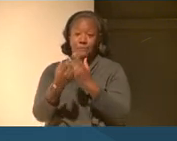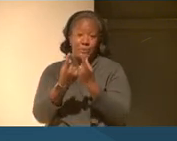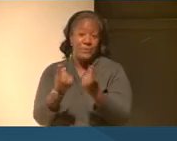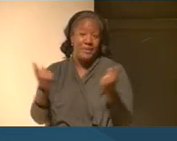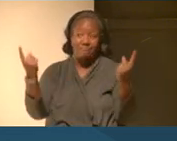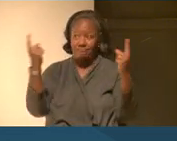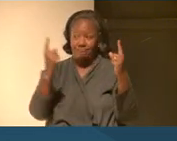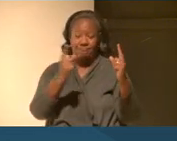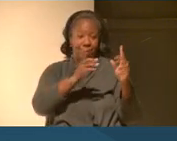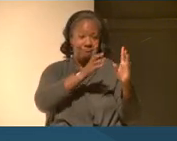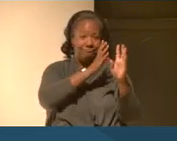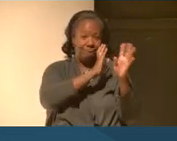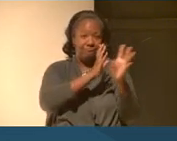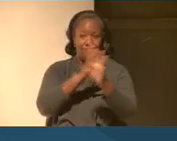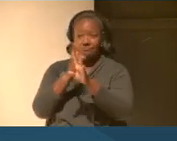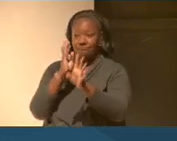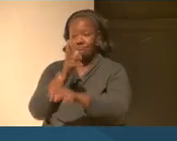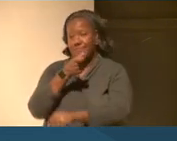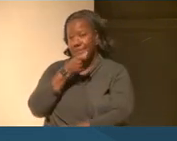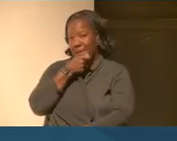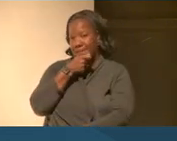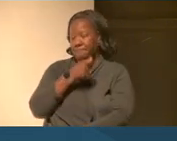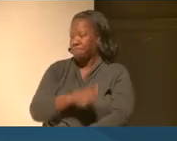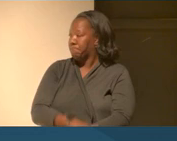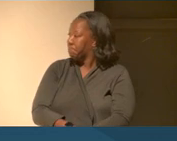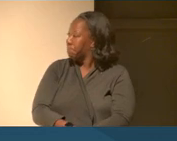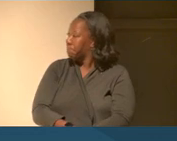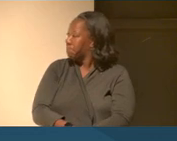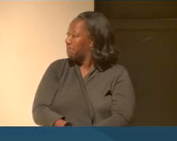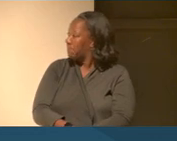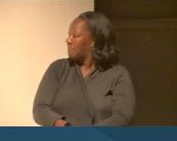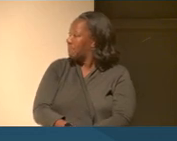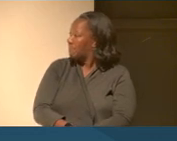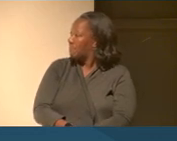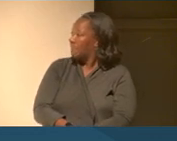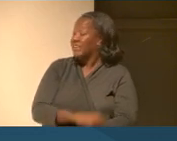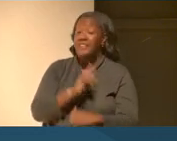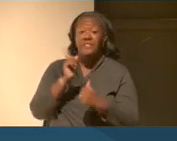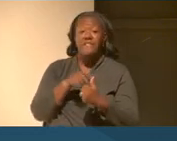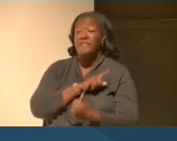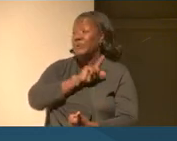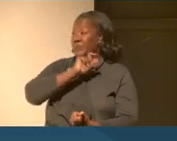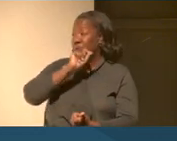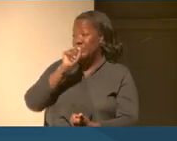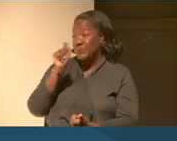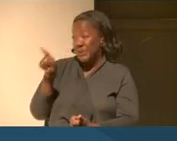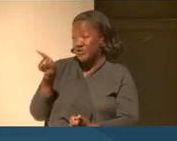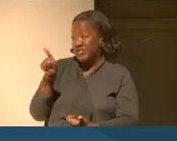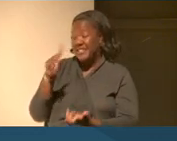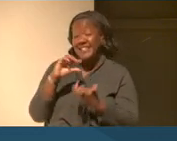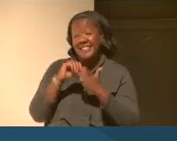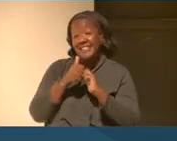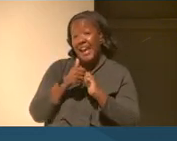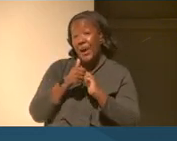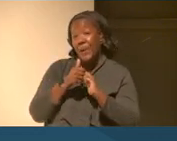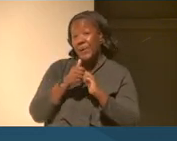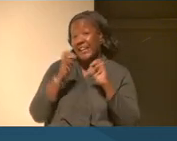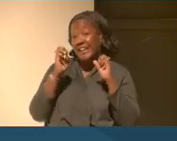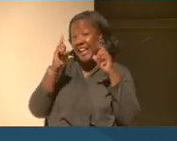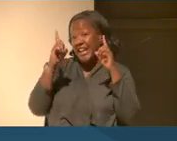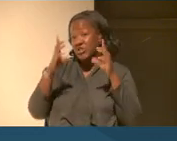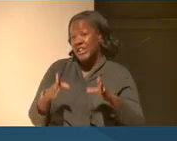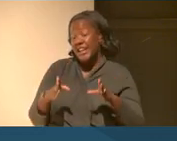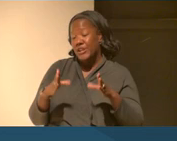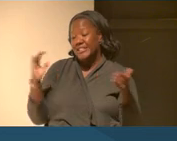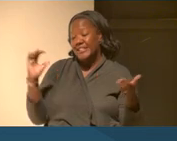ask questions as well. Feel free to just hop up to the mic. So the first question is, how can educators collaborate